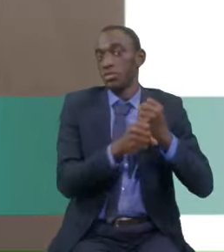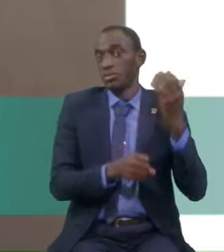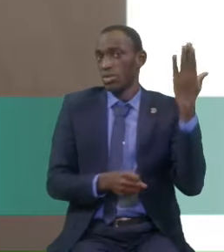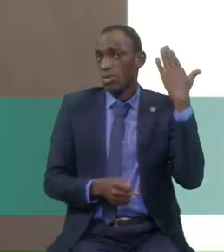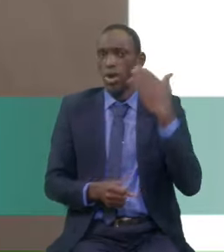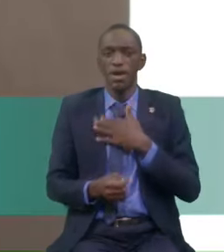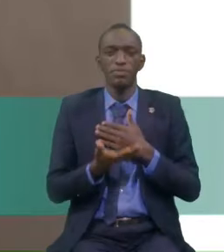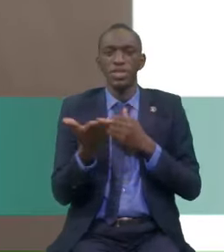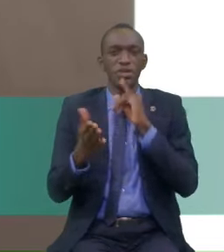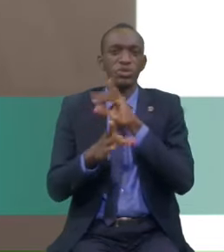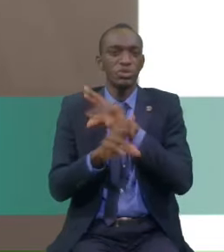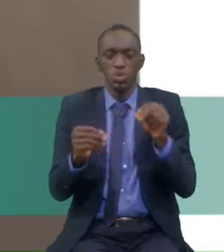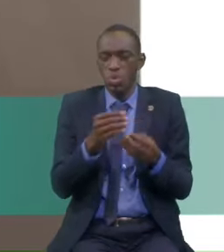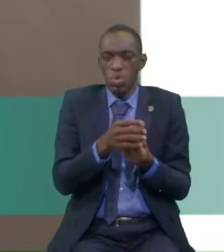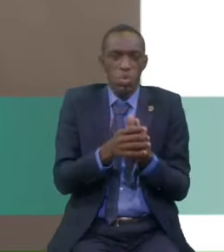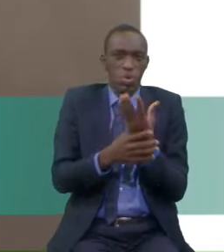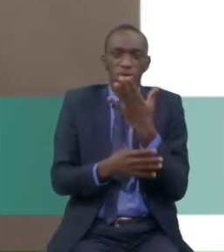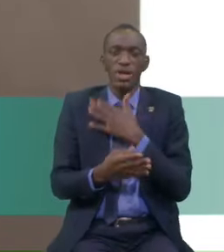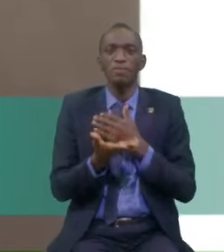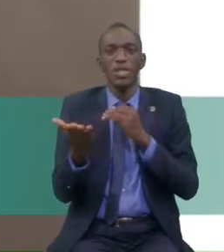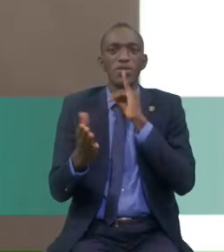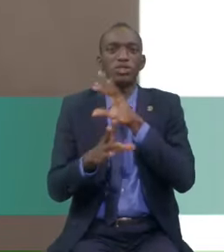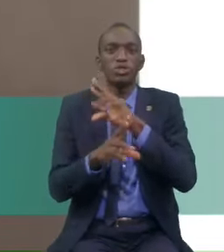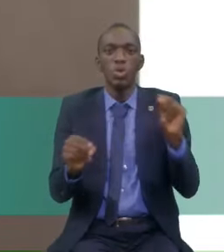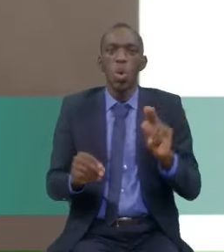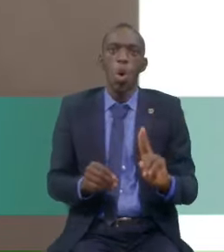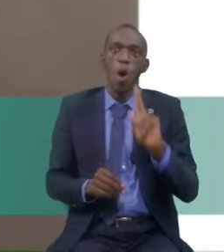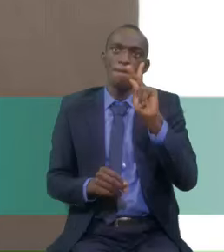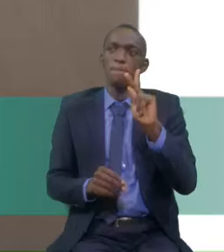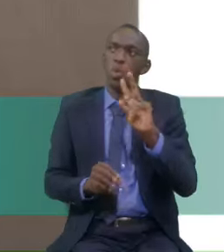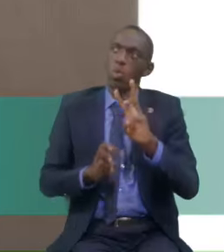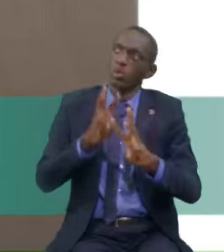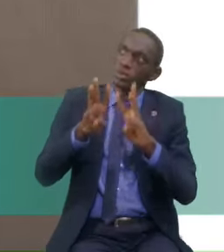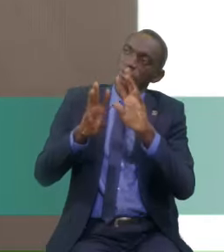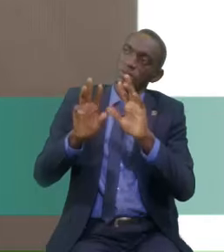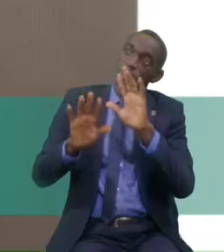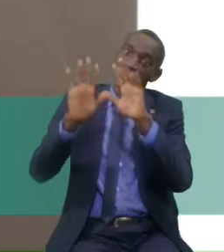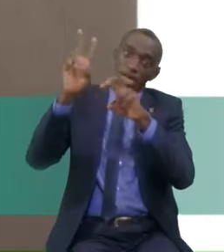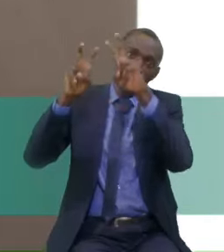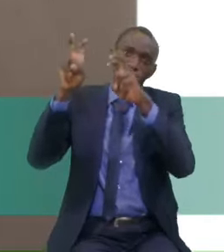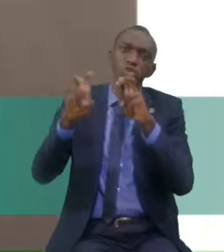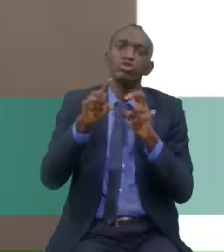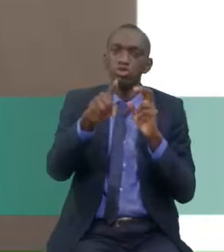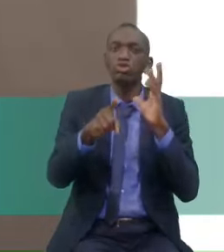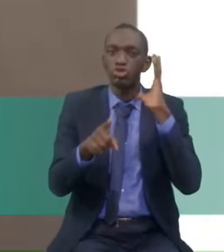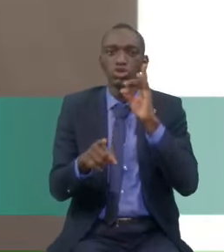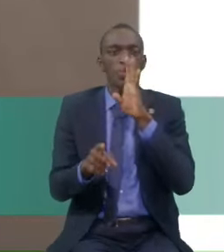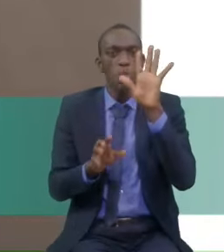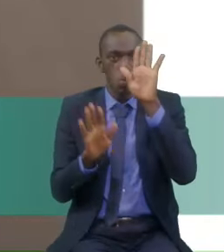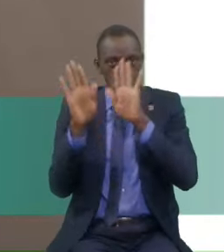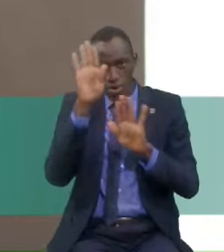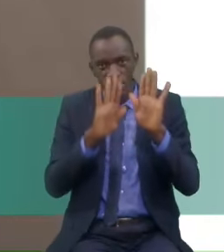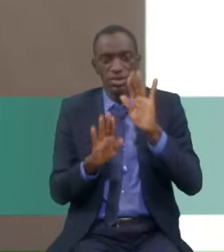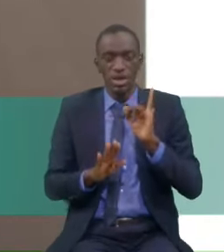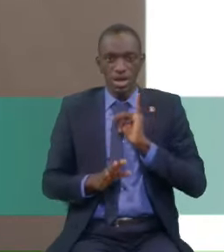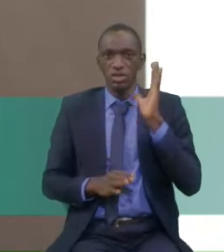growth and there's no upward climb? You should be concerned. I should be concerned. But when the